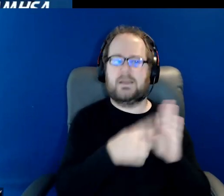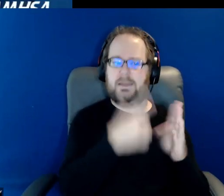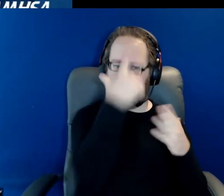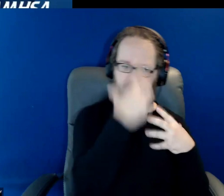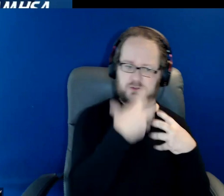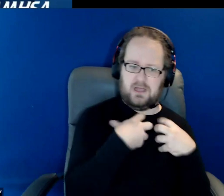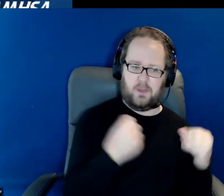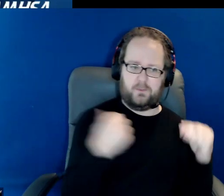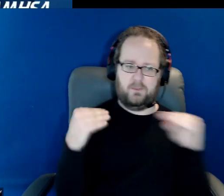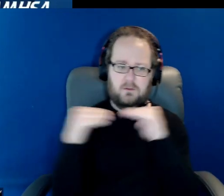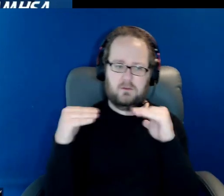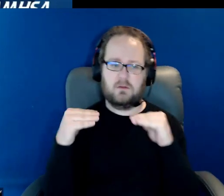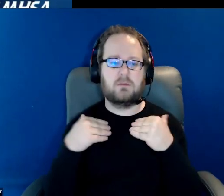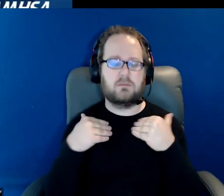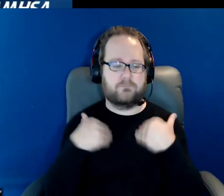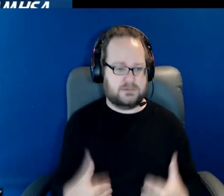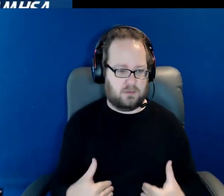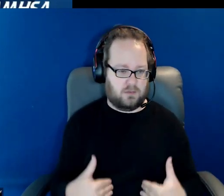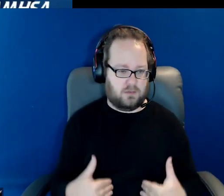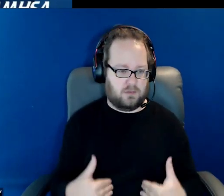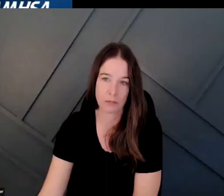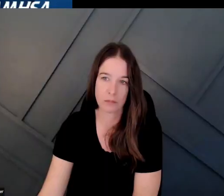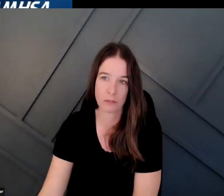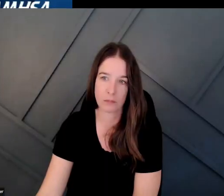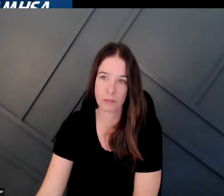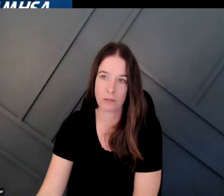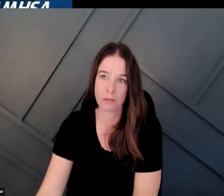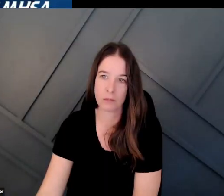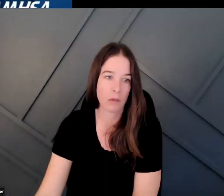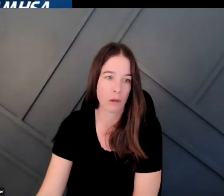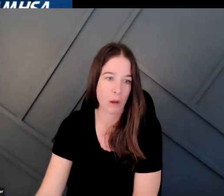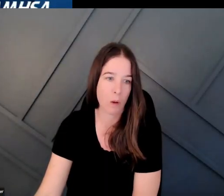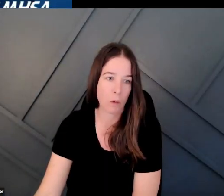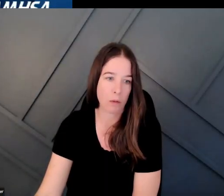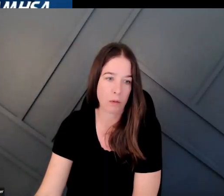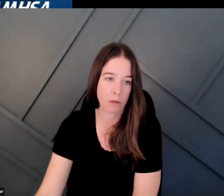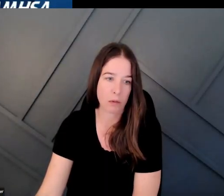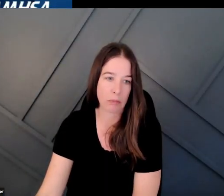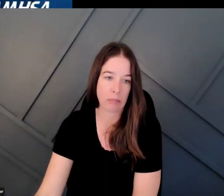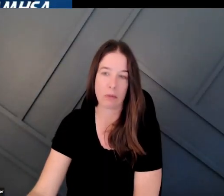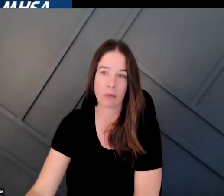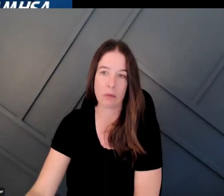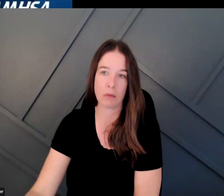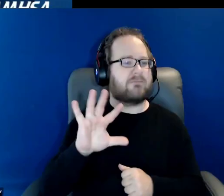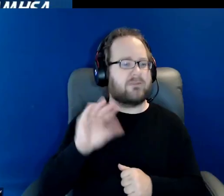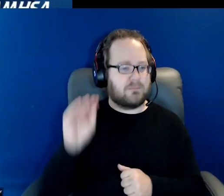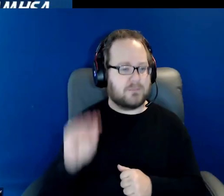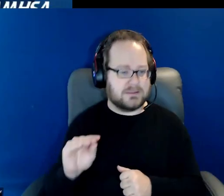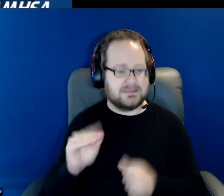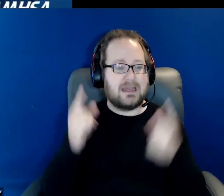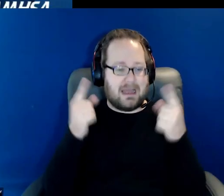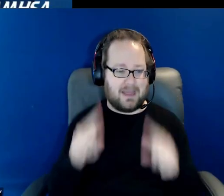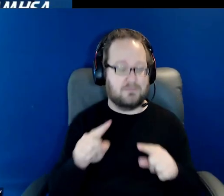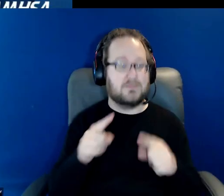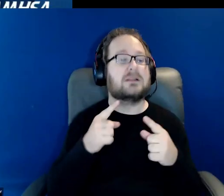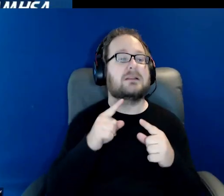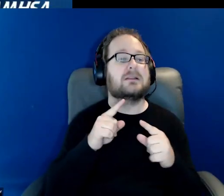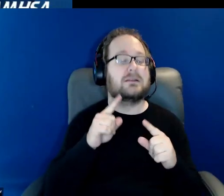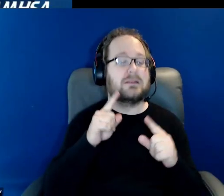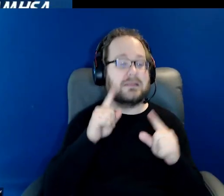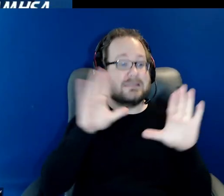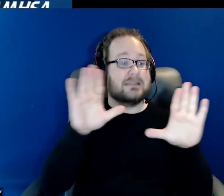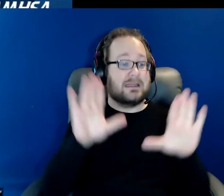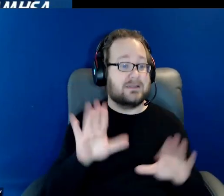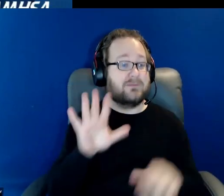then 71% of the deaths occurred on days that were excessive heat. There was an excessive heat warning, which means that